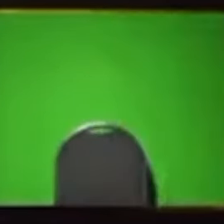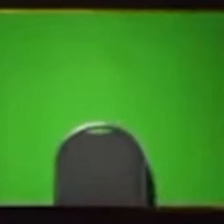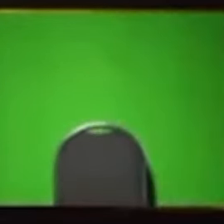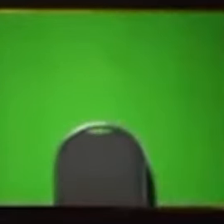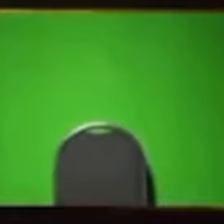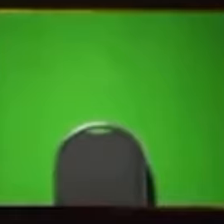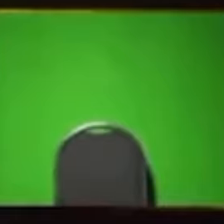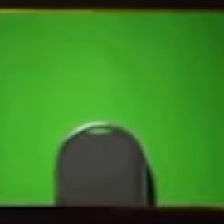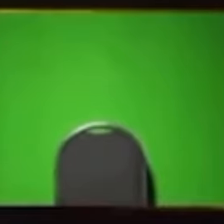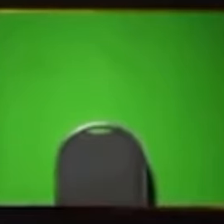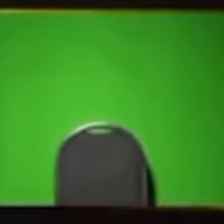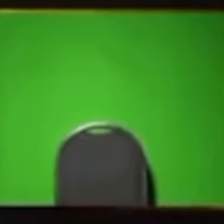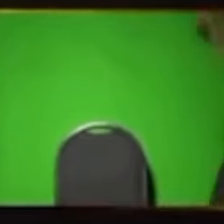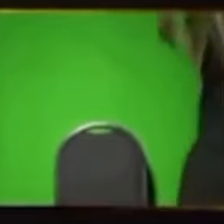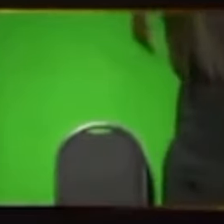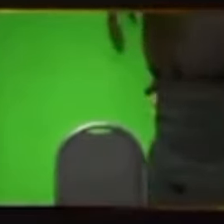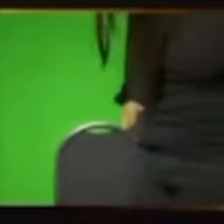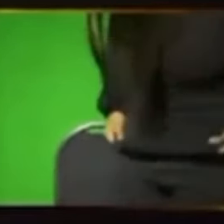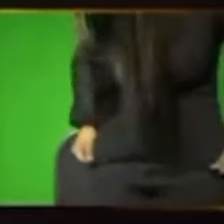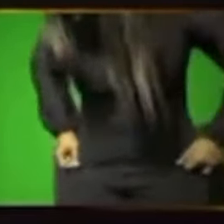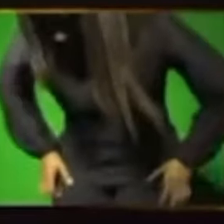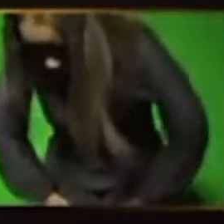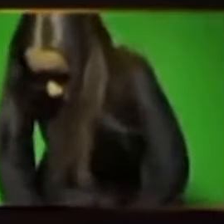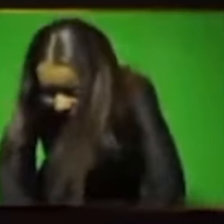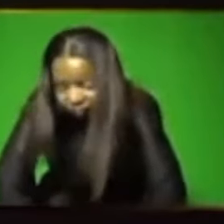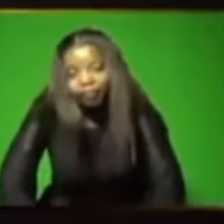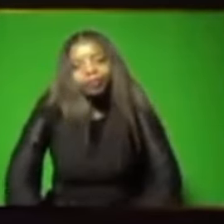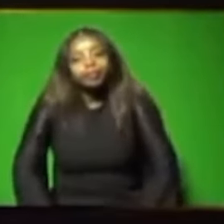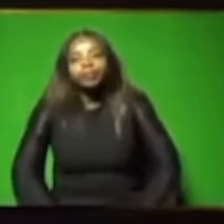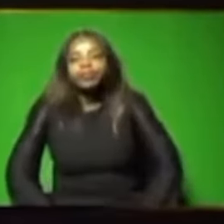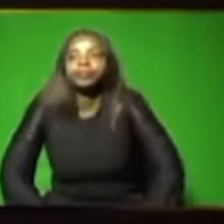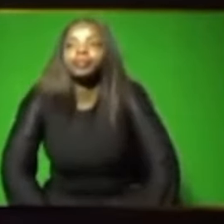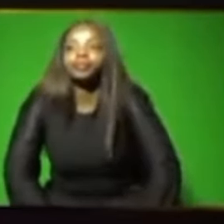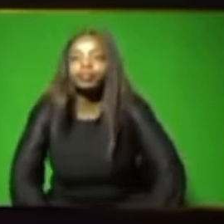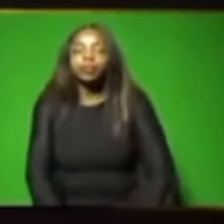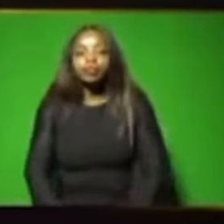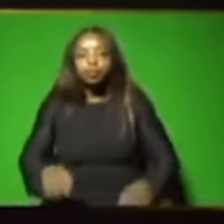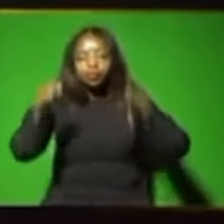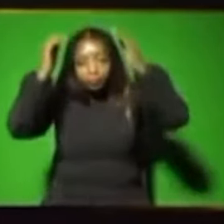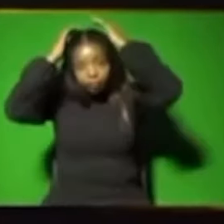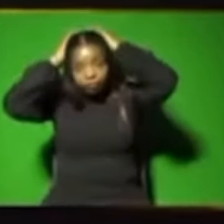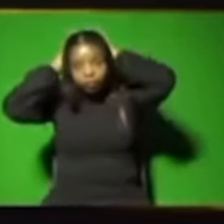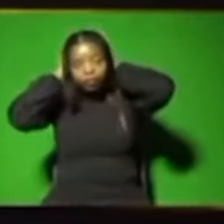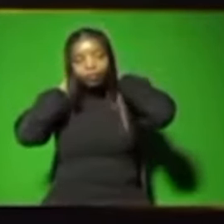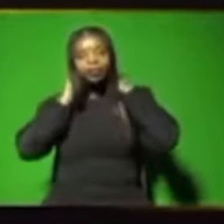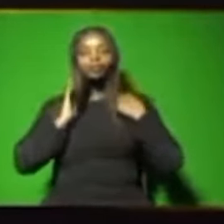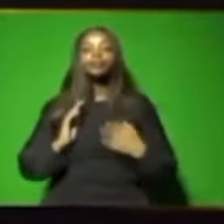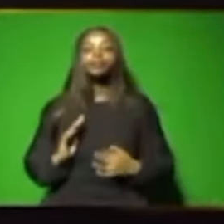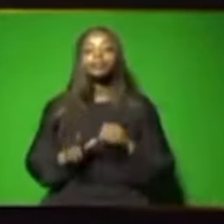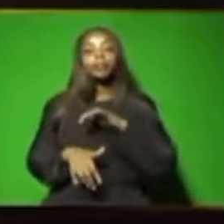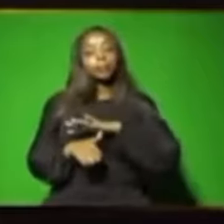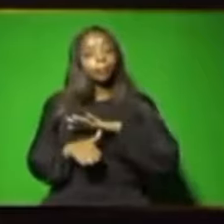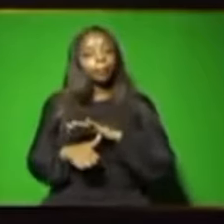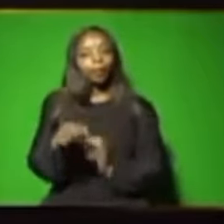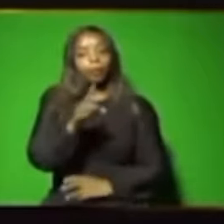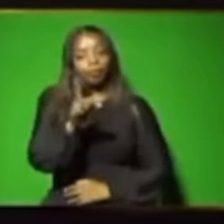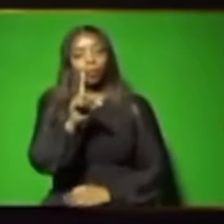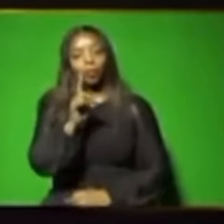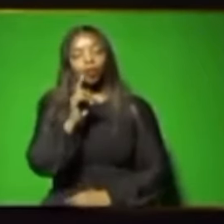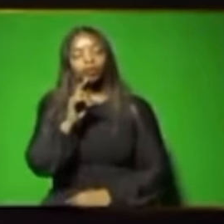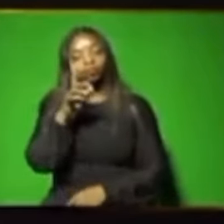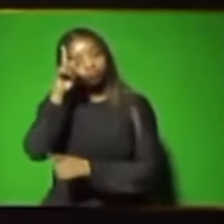Ramaphosa addressed Julius Malema and he said he didn't like what he said long ago about his